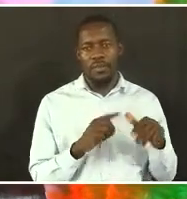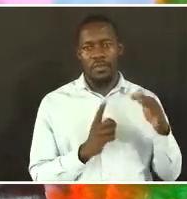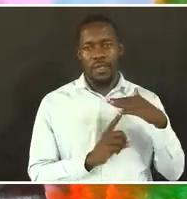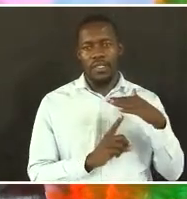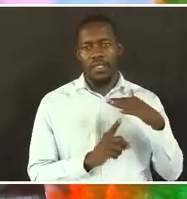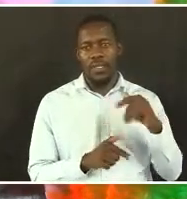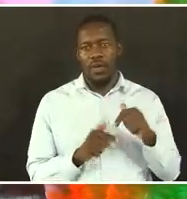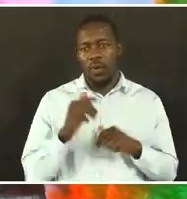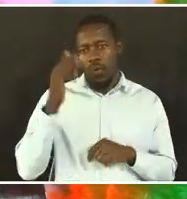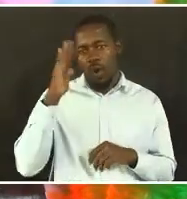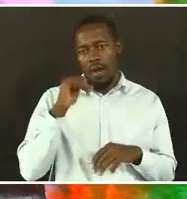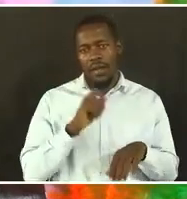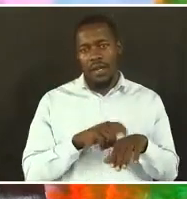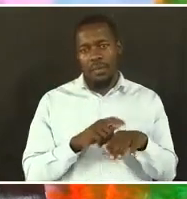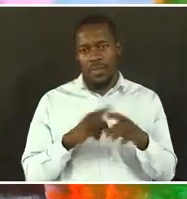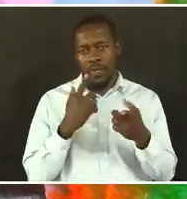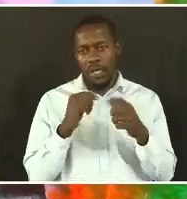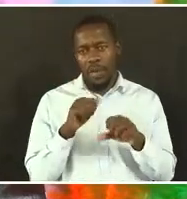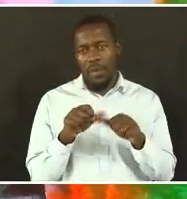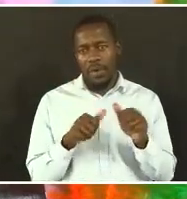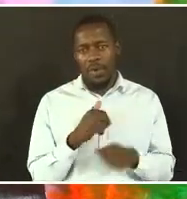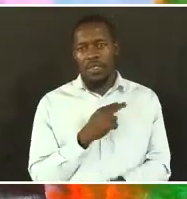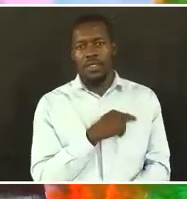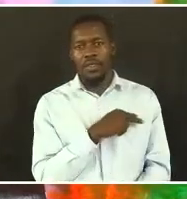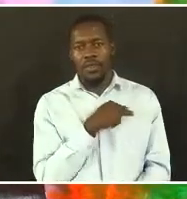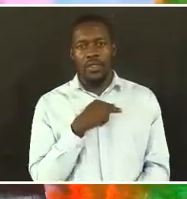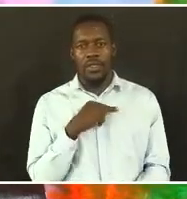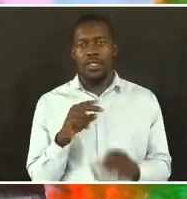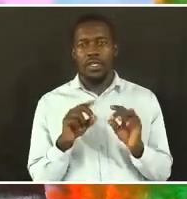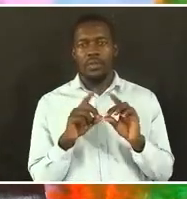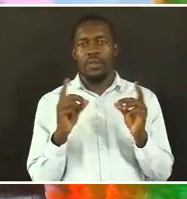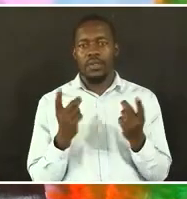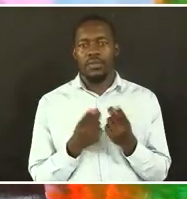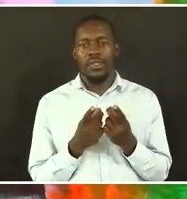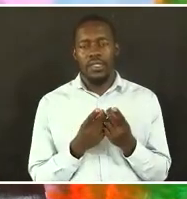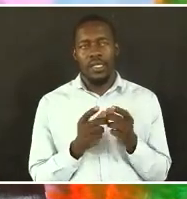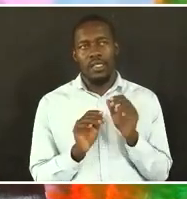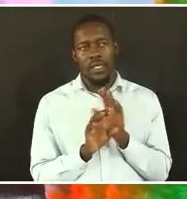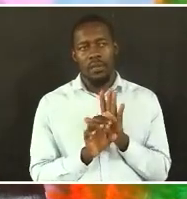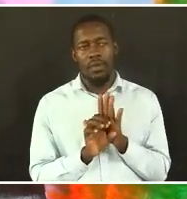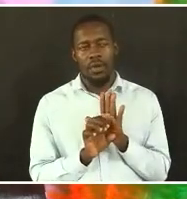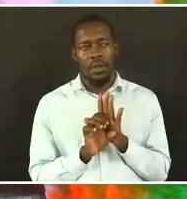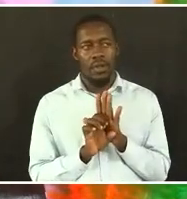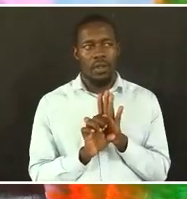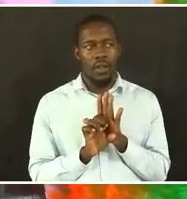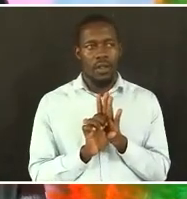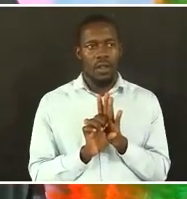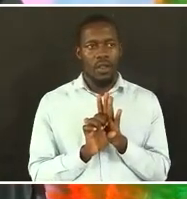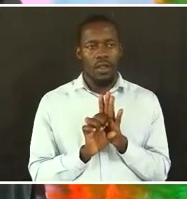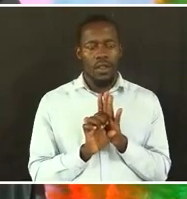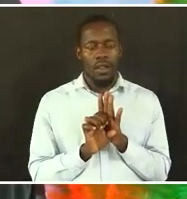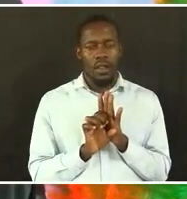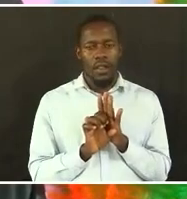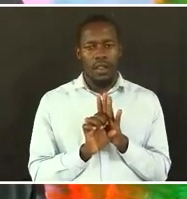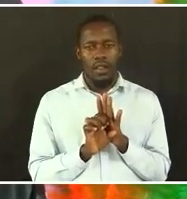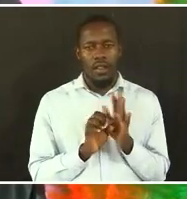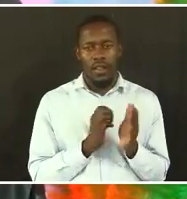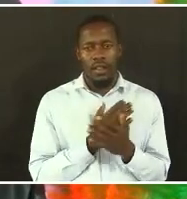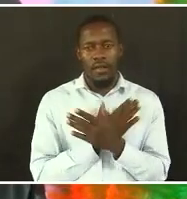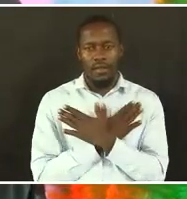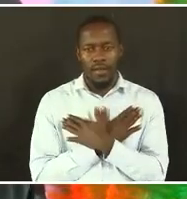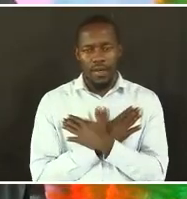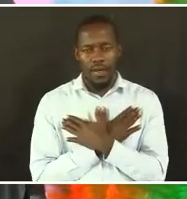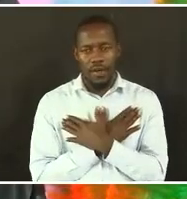when we are talking of hospital chaplaincy, let me just speak even from the example of that friend